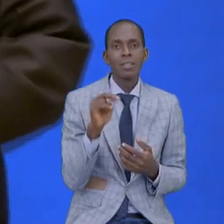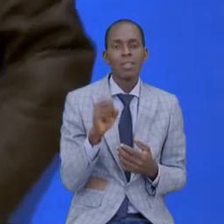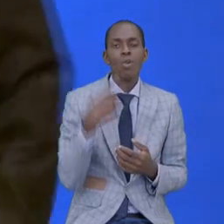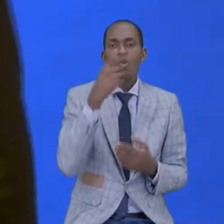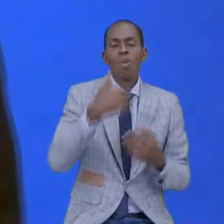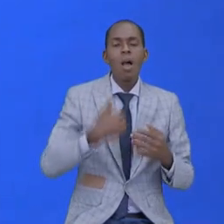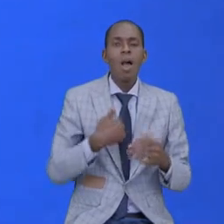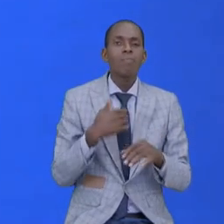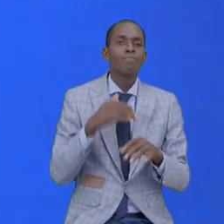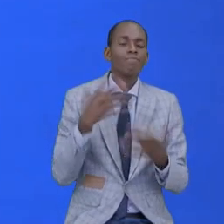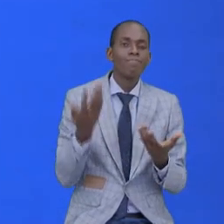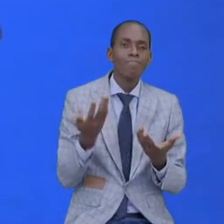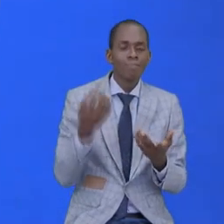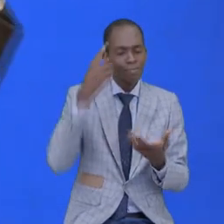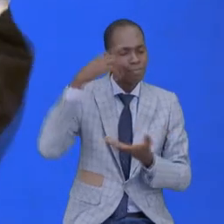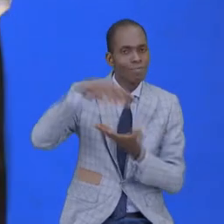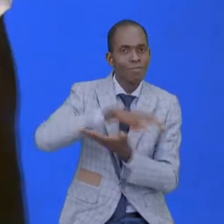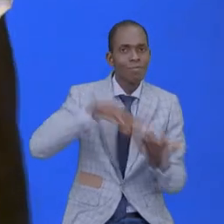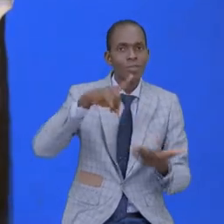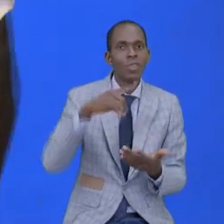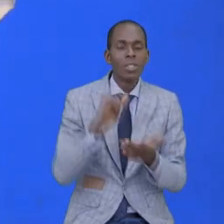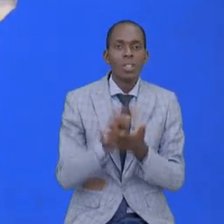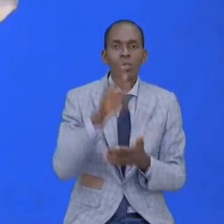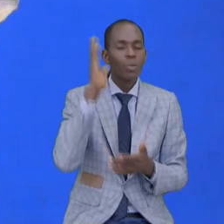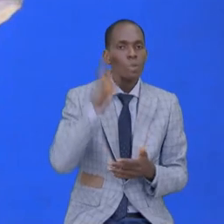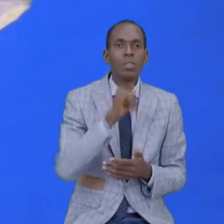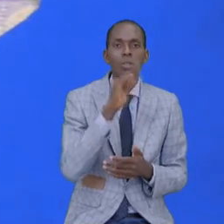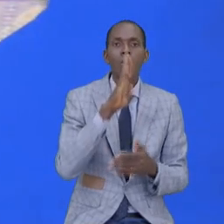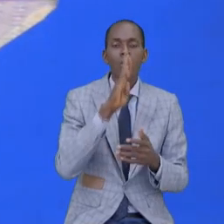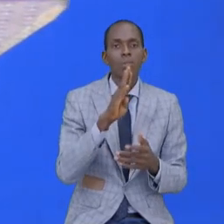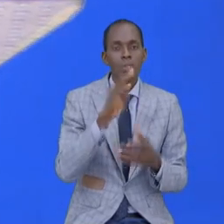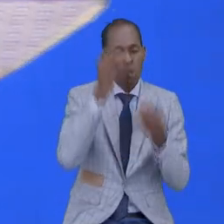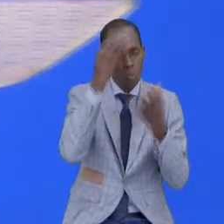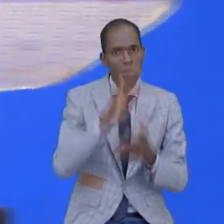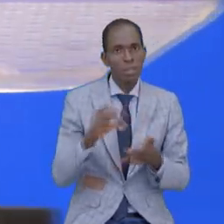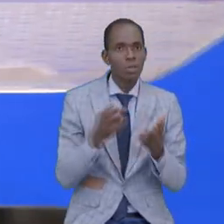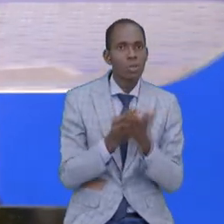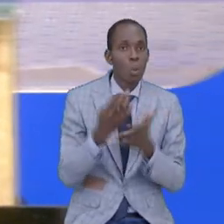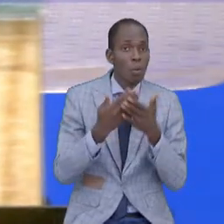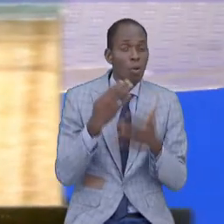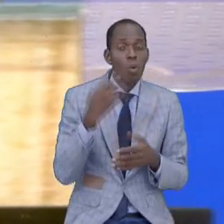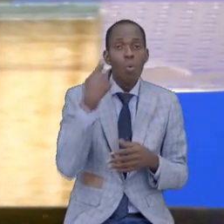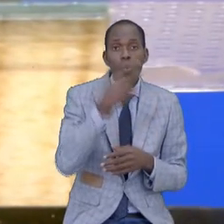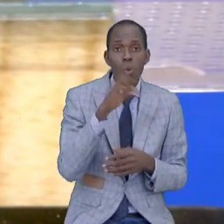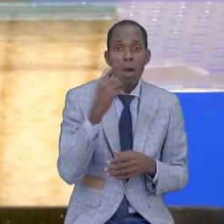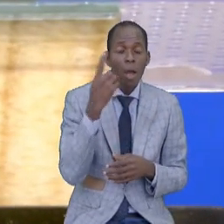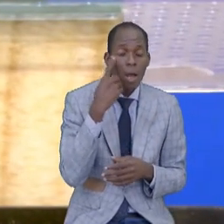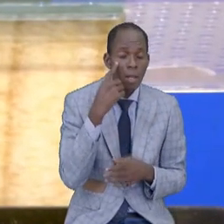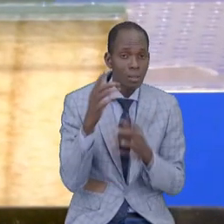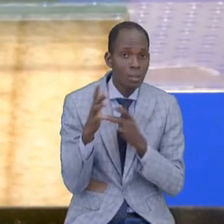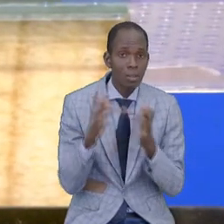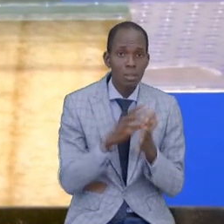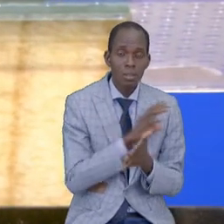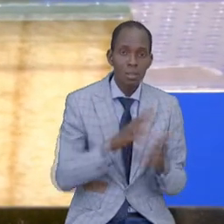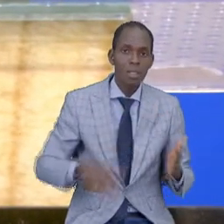you that you should not obey the truth, before whose eyes Jesus Christ